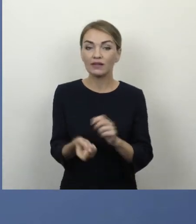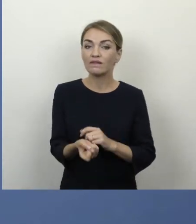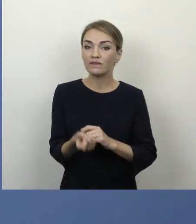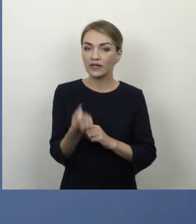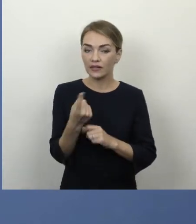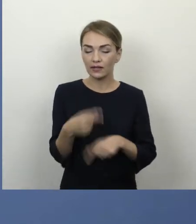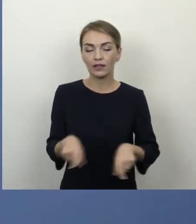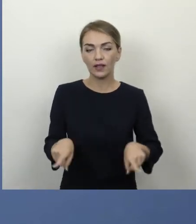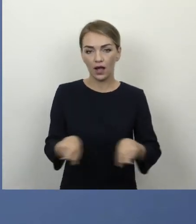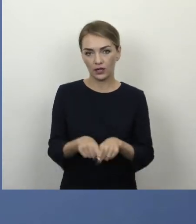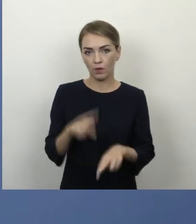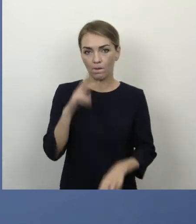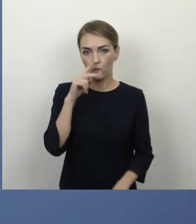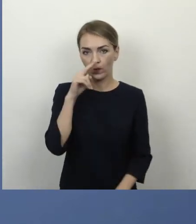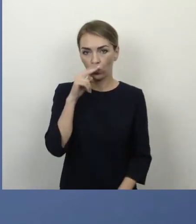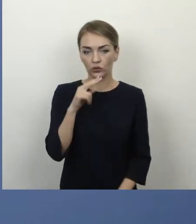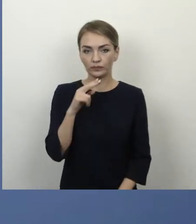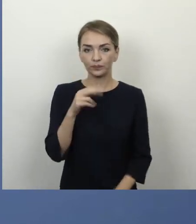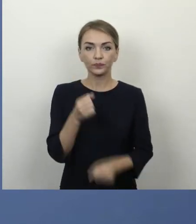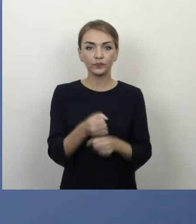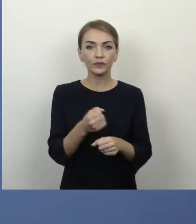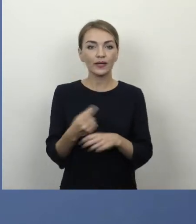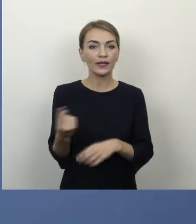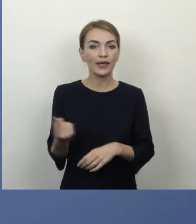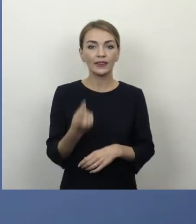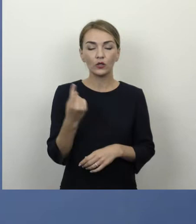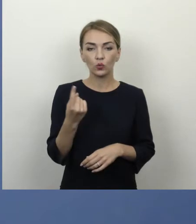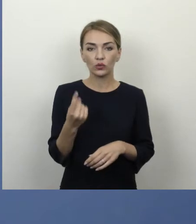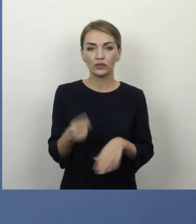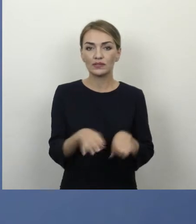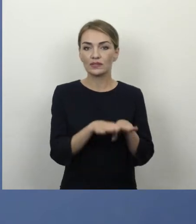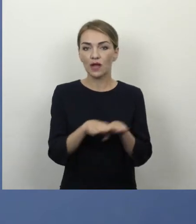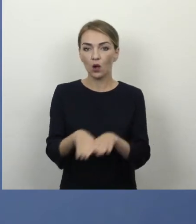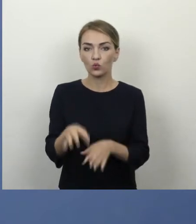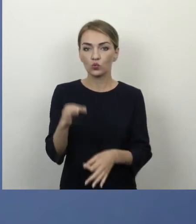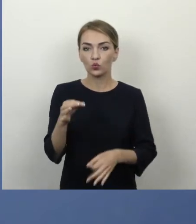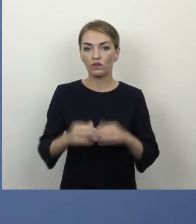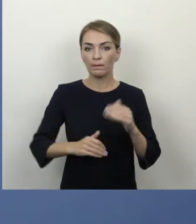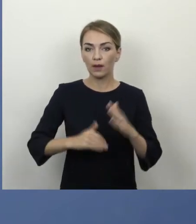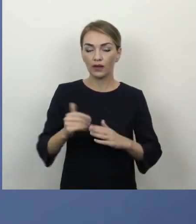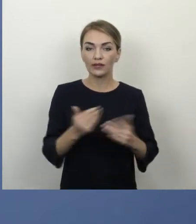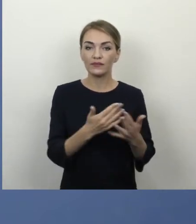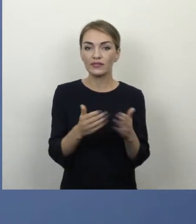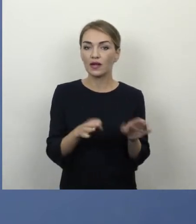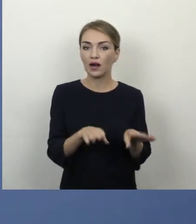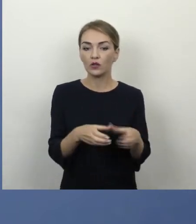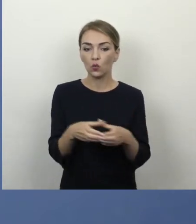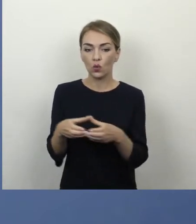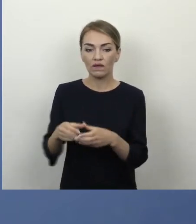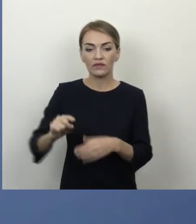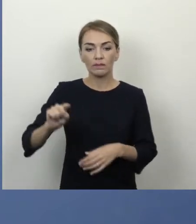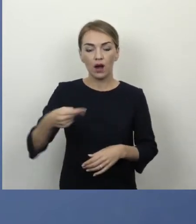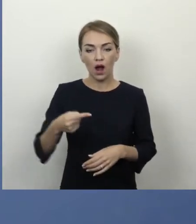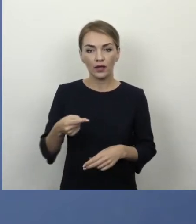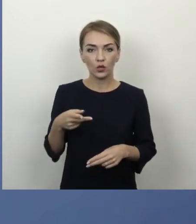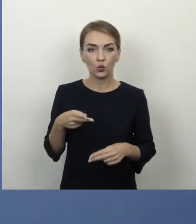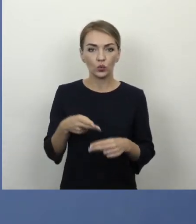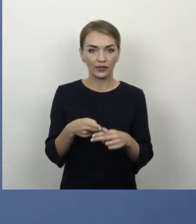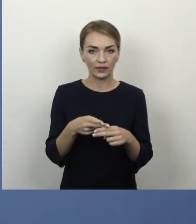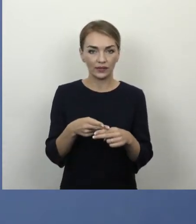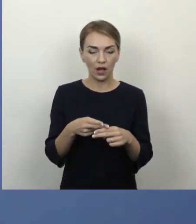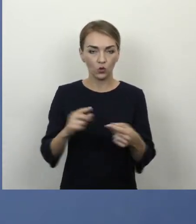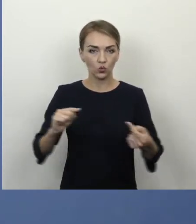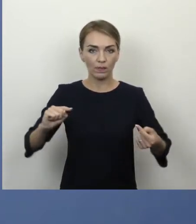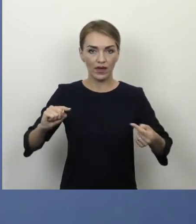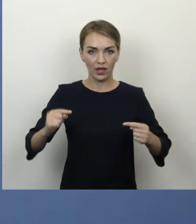ensure the prevention of any further mistakes of this kind. The elaboration of the